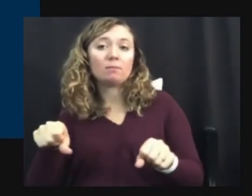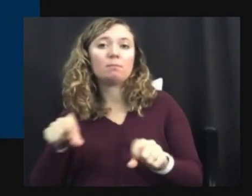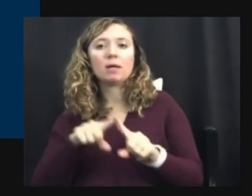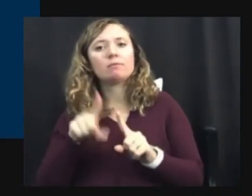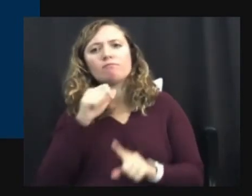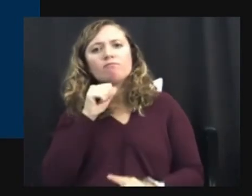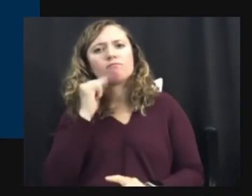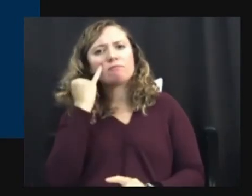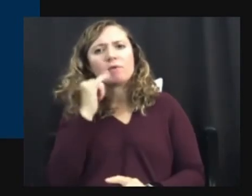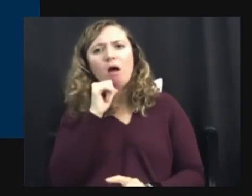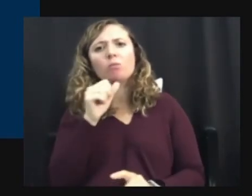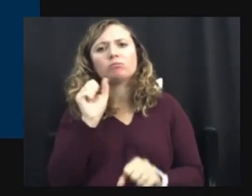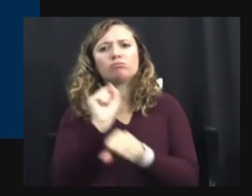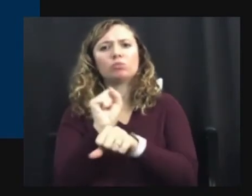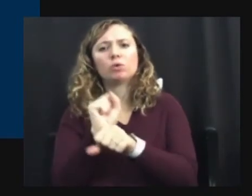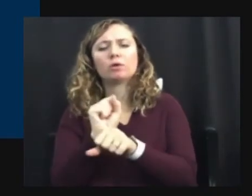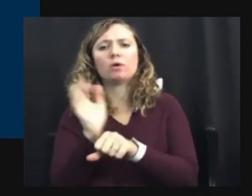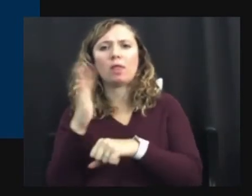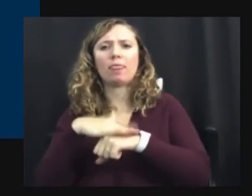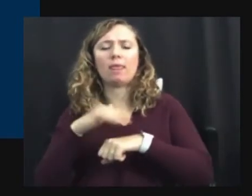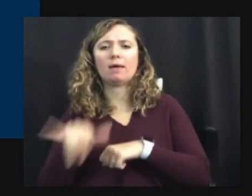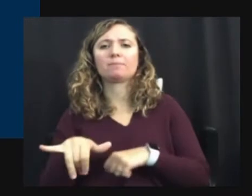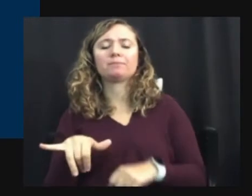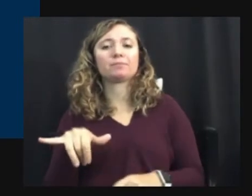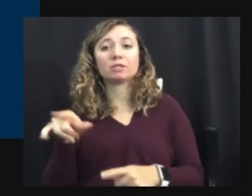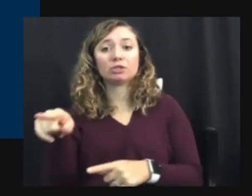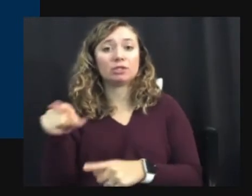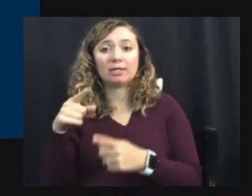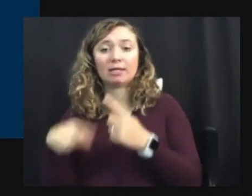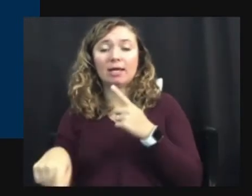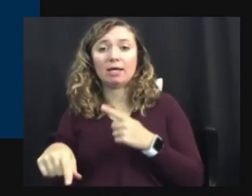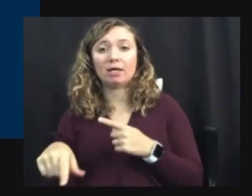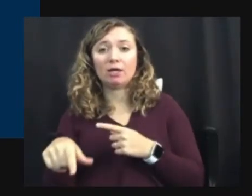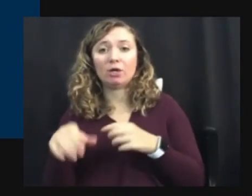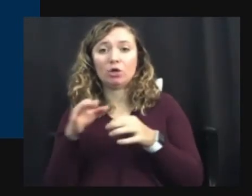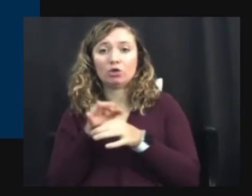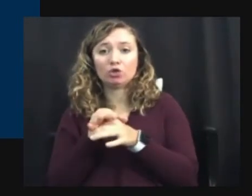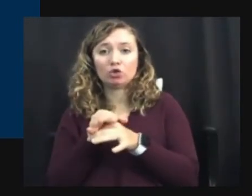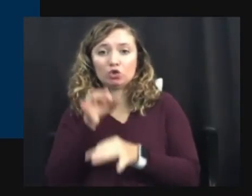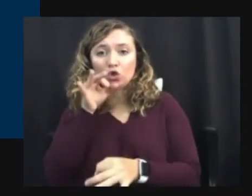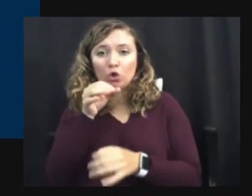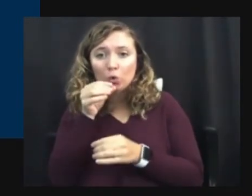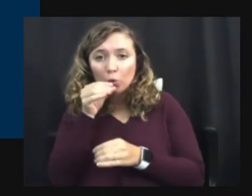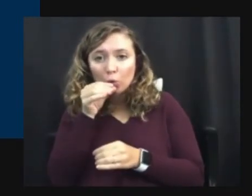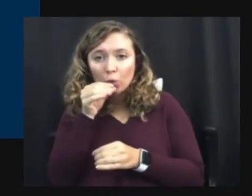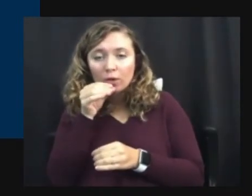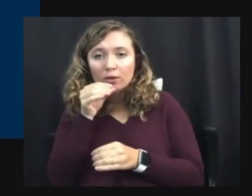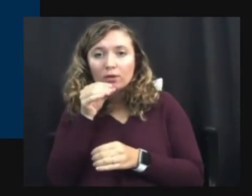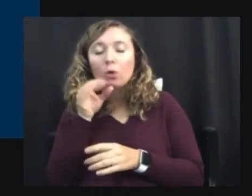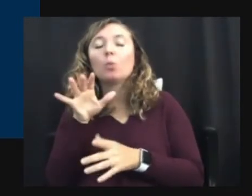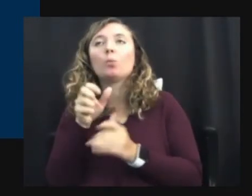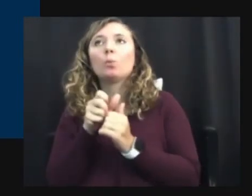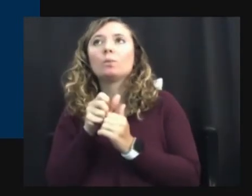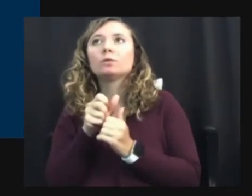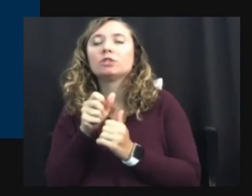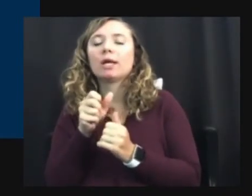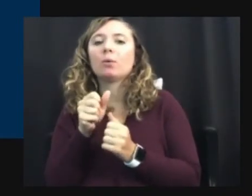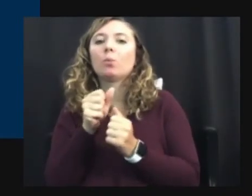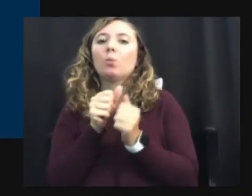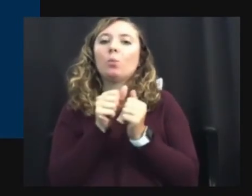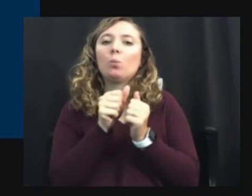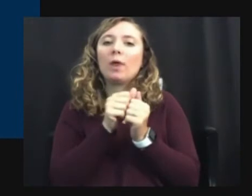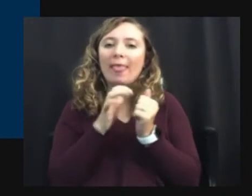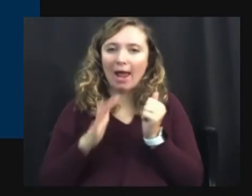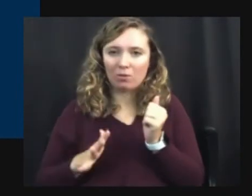with a straw, but I'm 41 and I can't, without a straw. I'm 41 and I